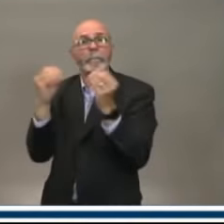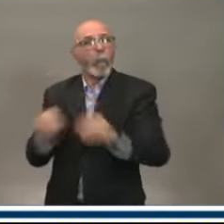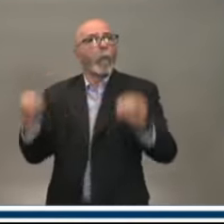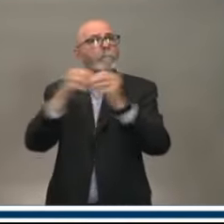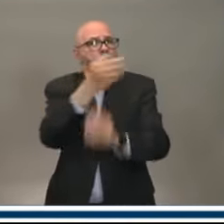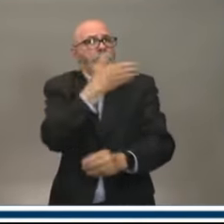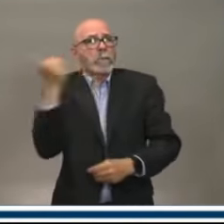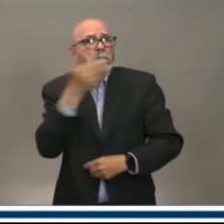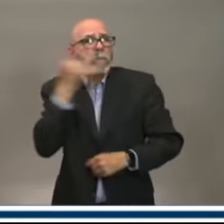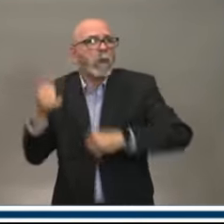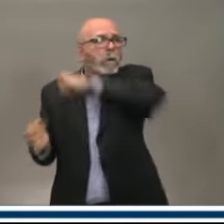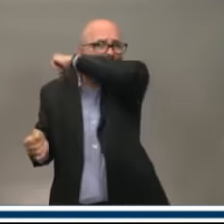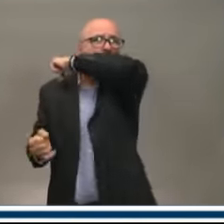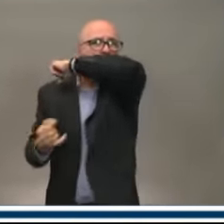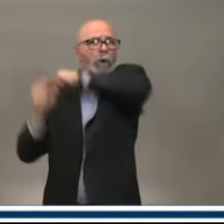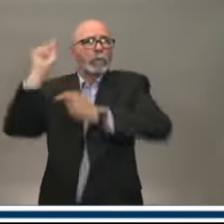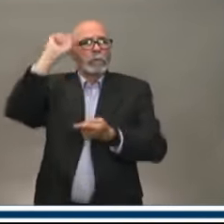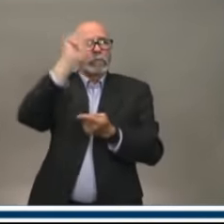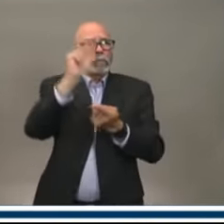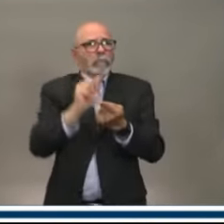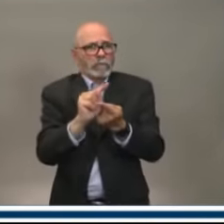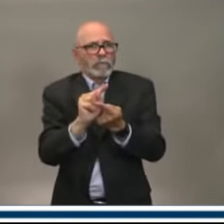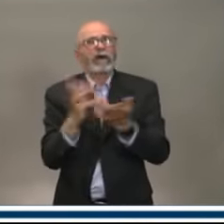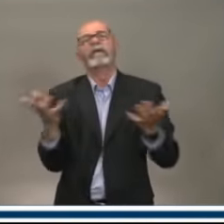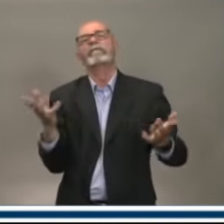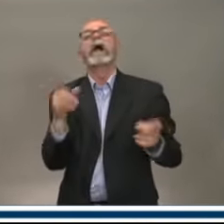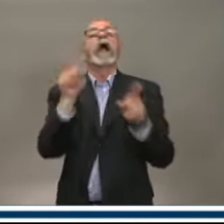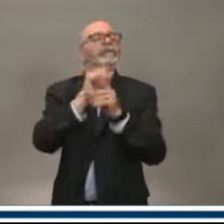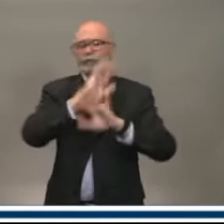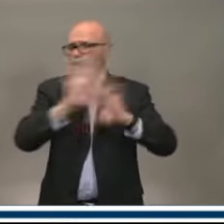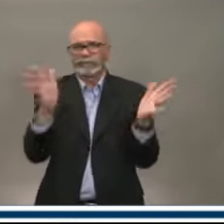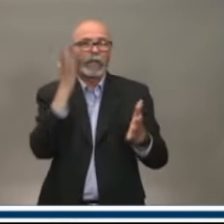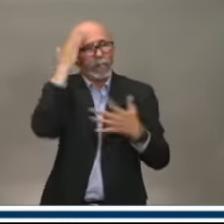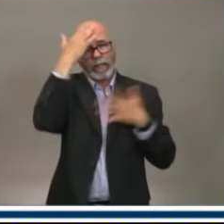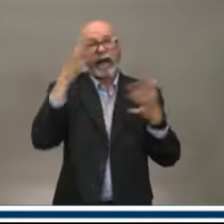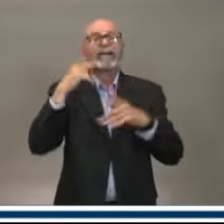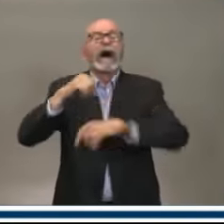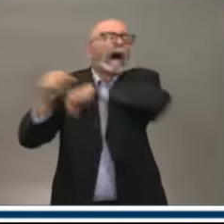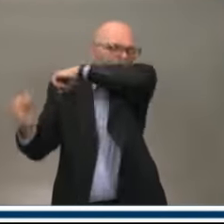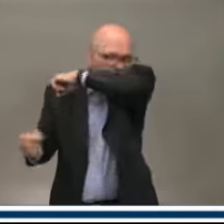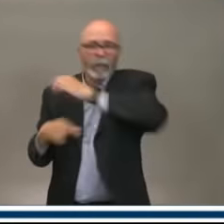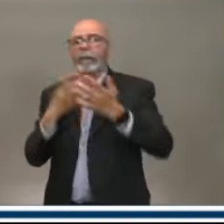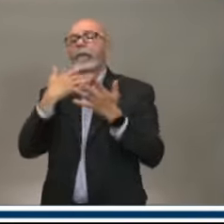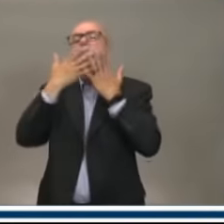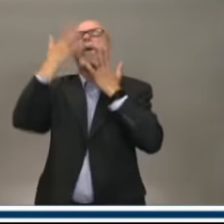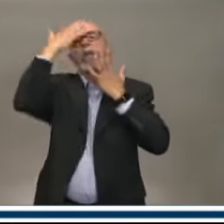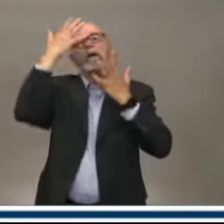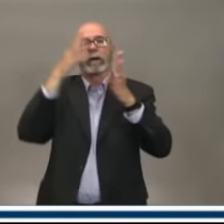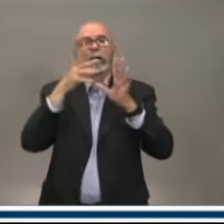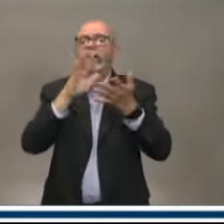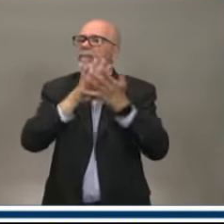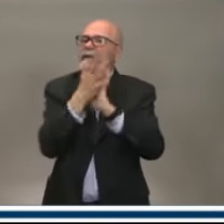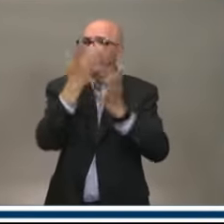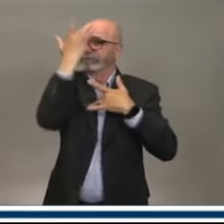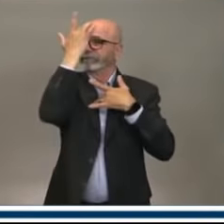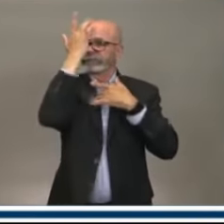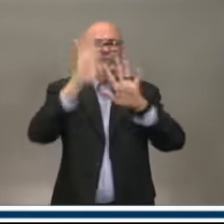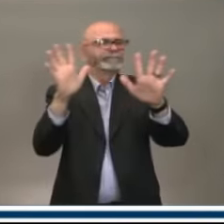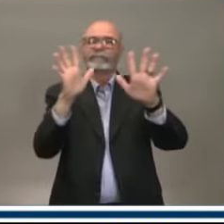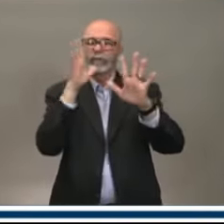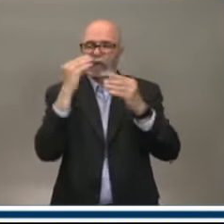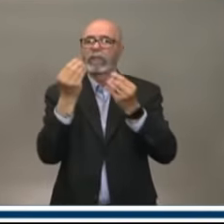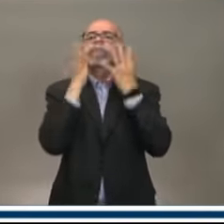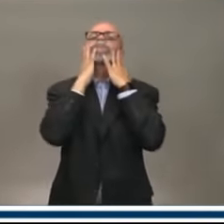call it. Avoid touching your face because that's how we actually infect ourselves. And at home environments, regularly cleaning with a